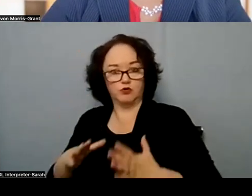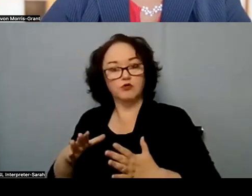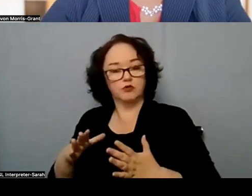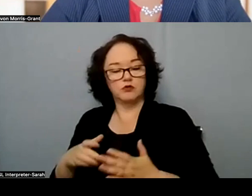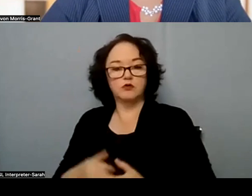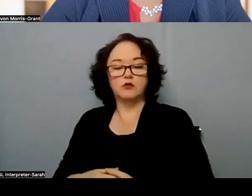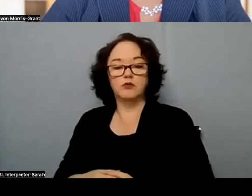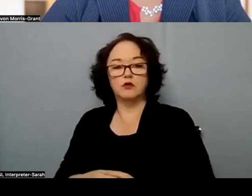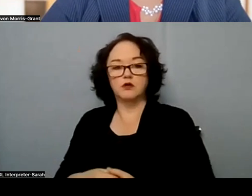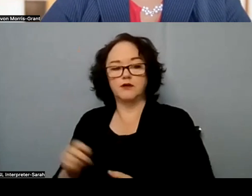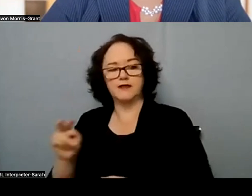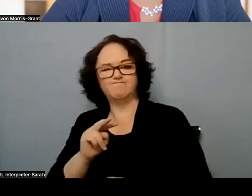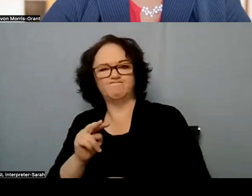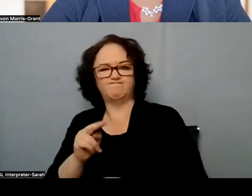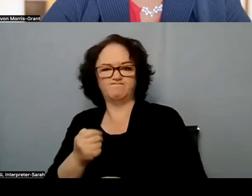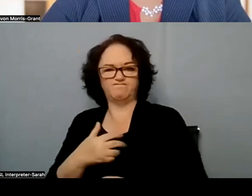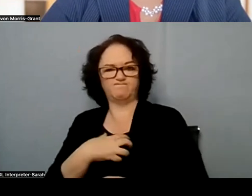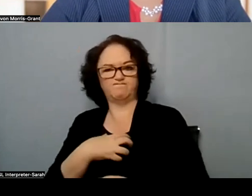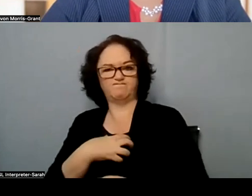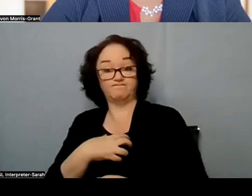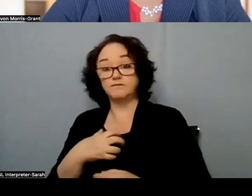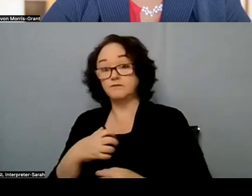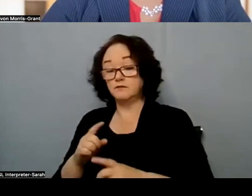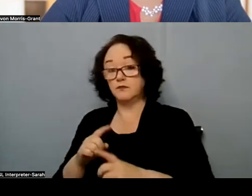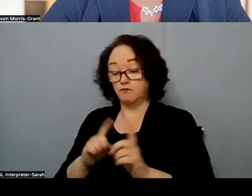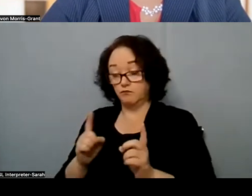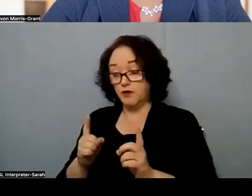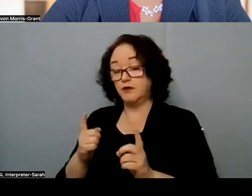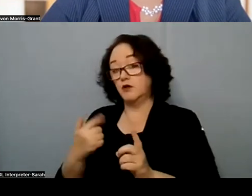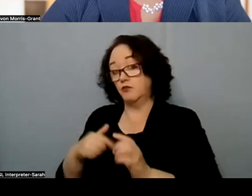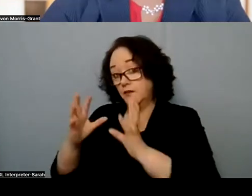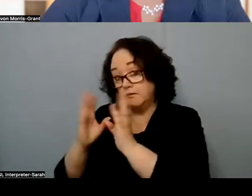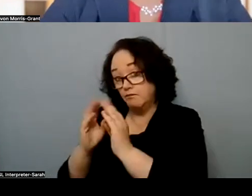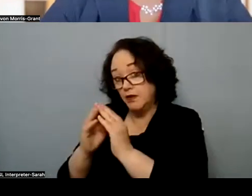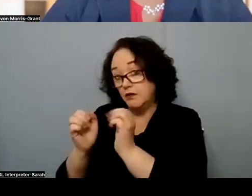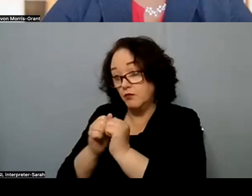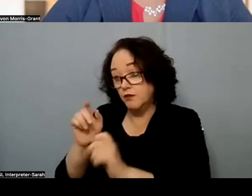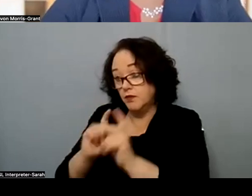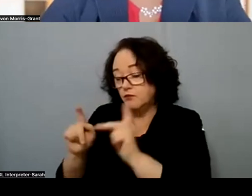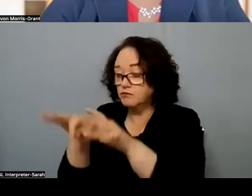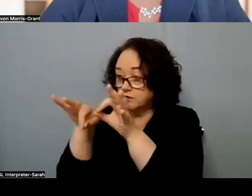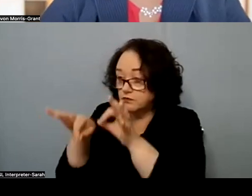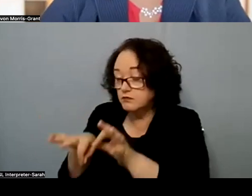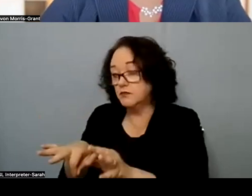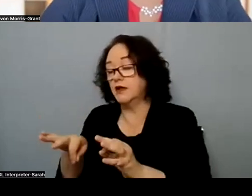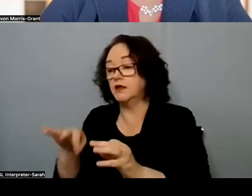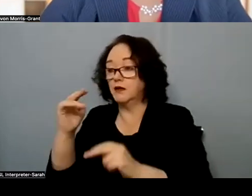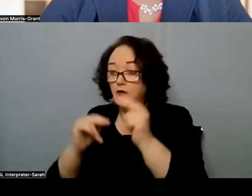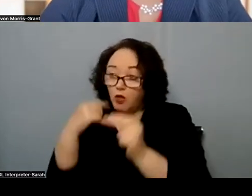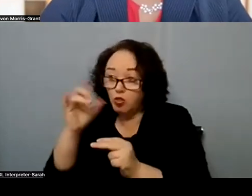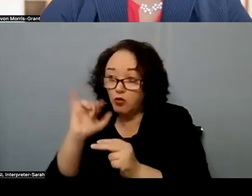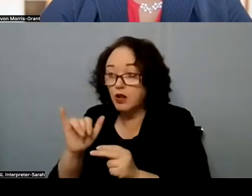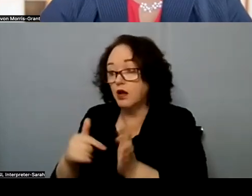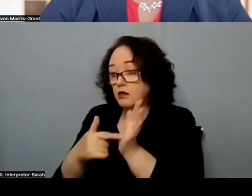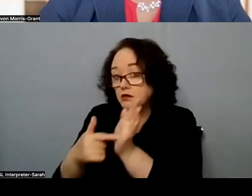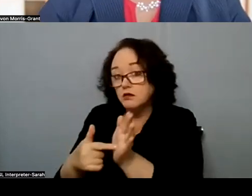executive director over that program was able to meet with people, show them what this development was going to look like and how it was going to fit into the landscape